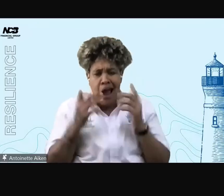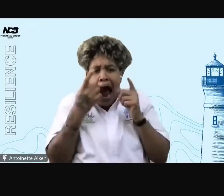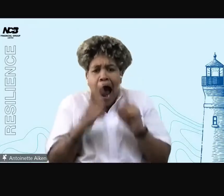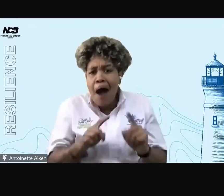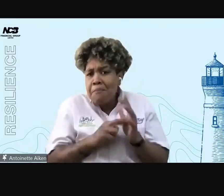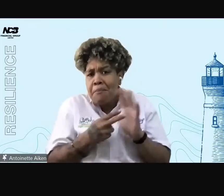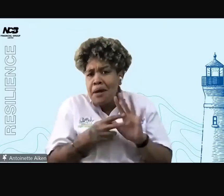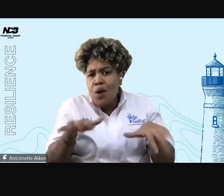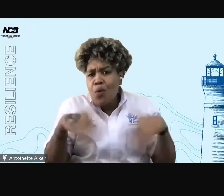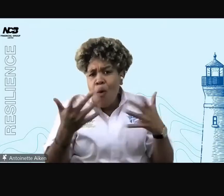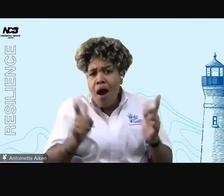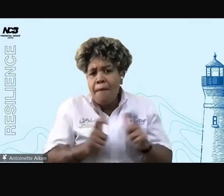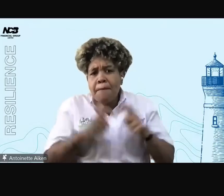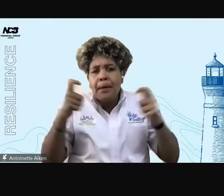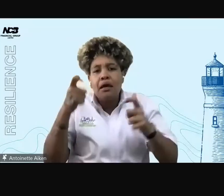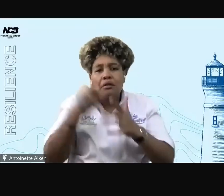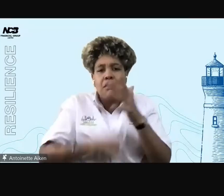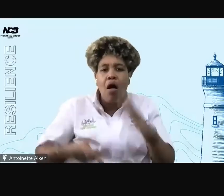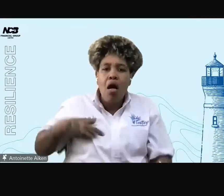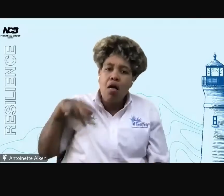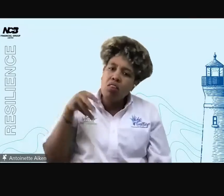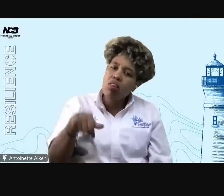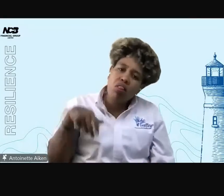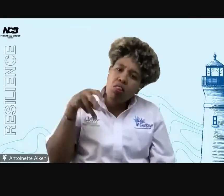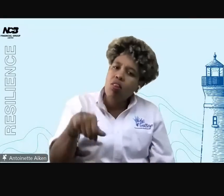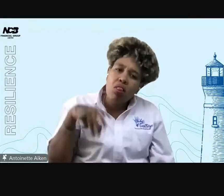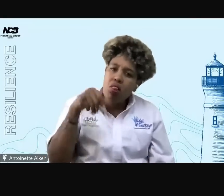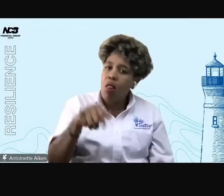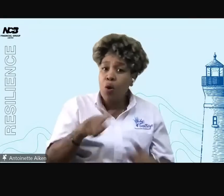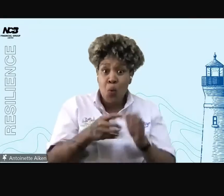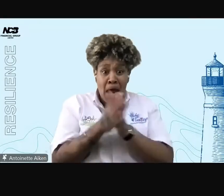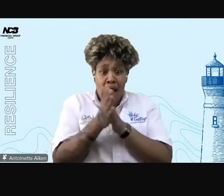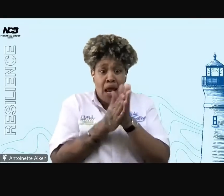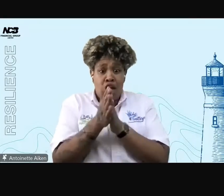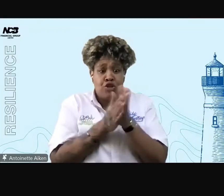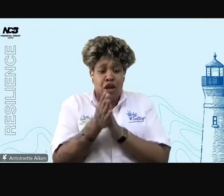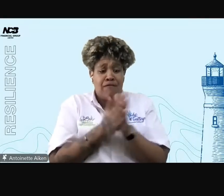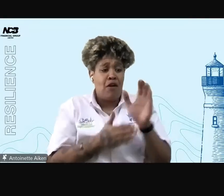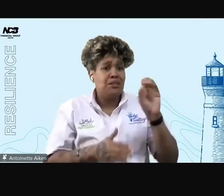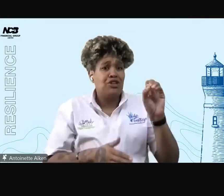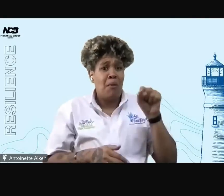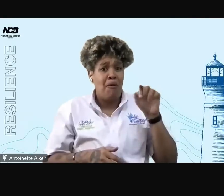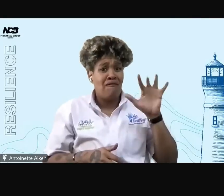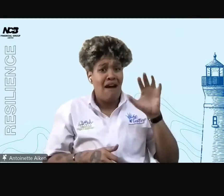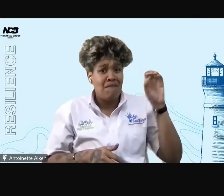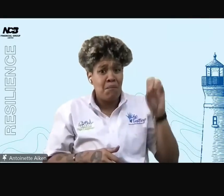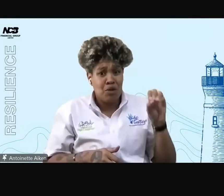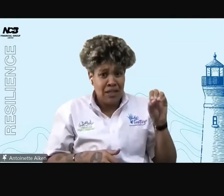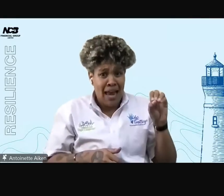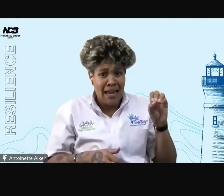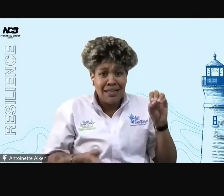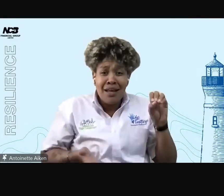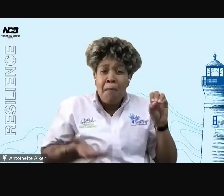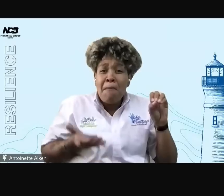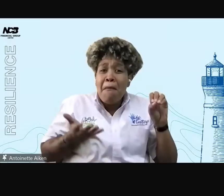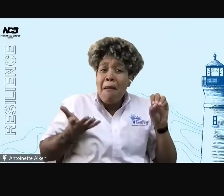words, they're our biggest cost. So when interest rates rose from 0.5% to